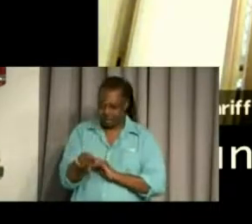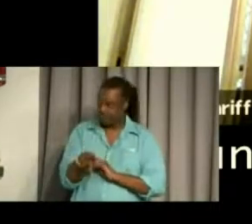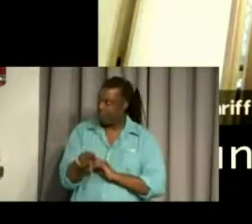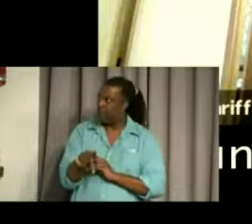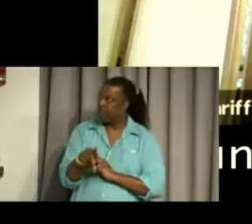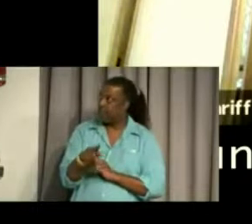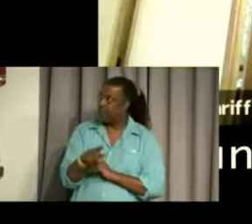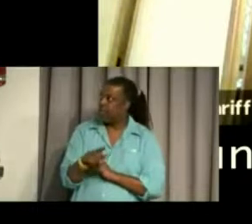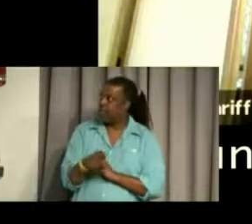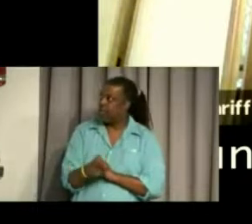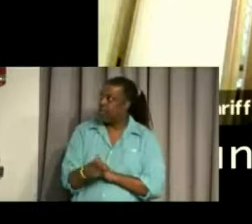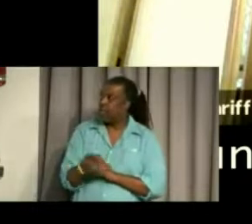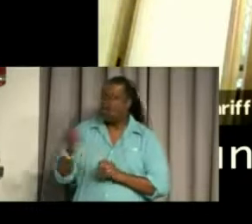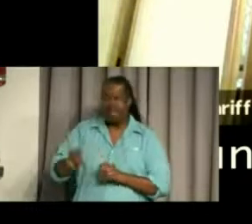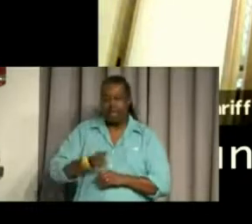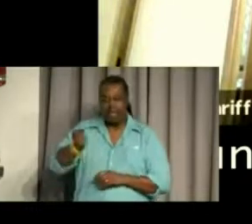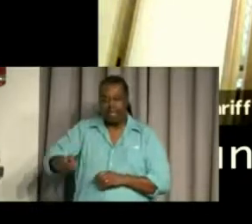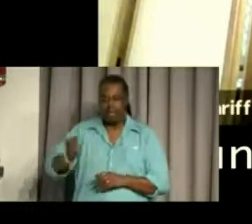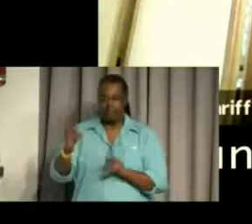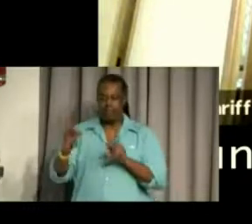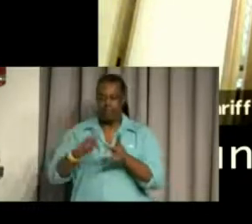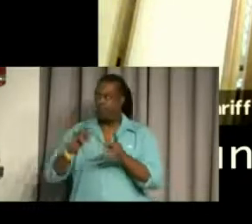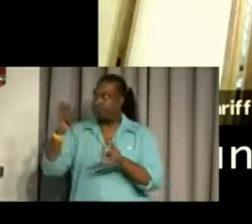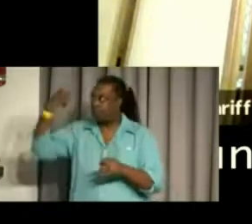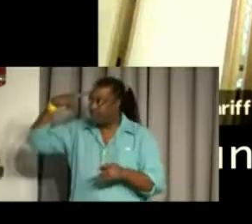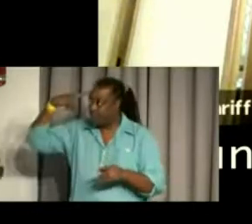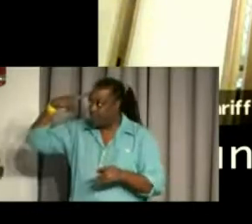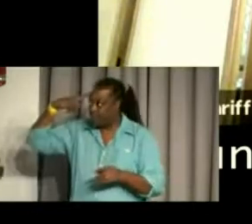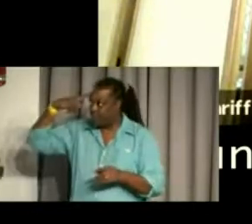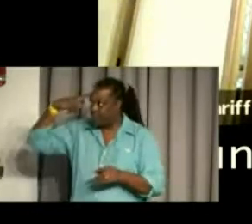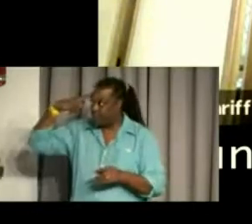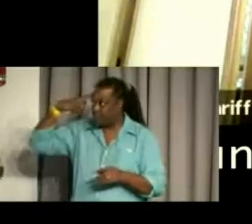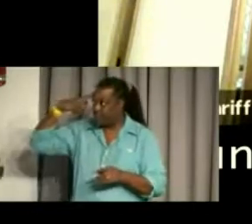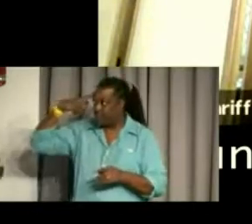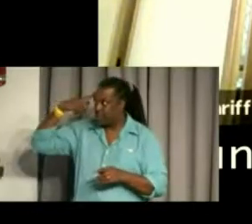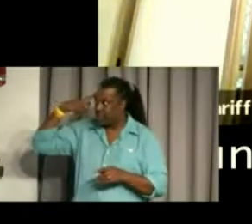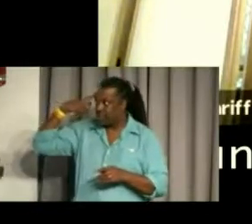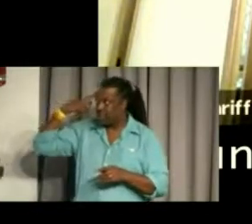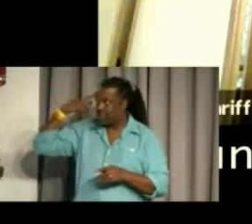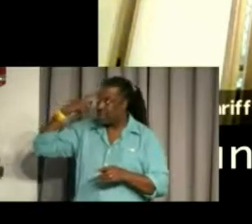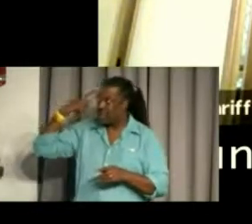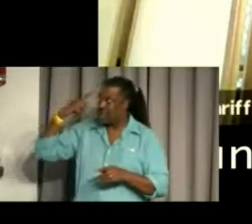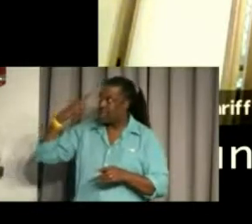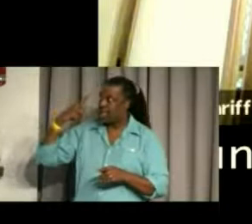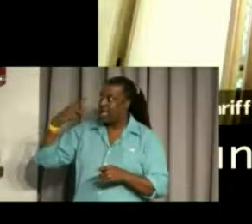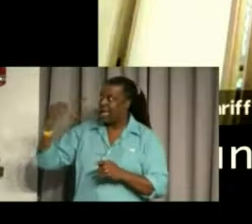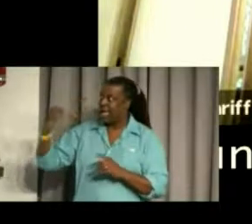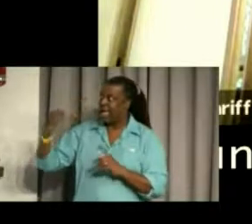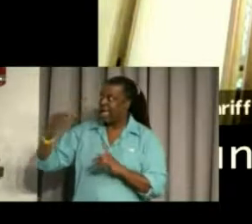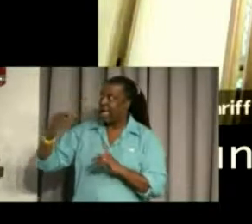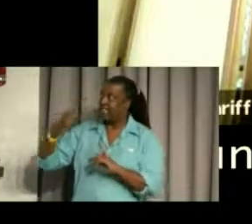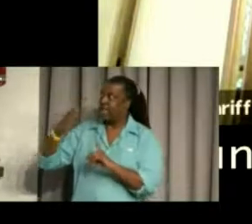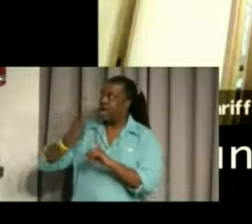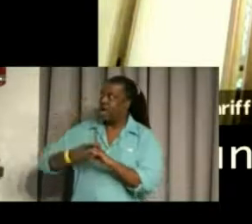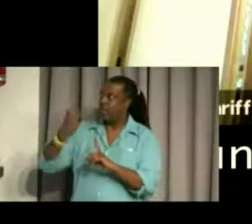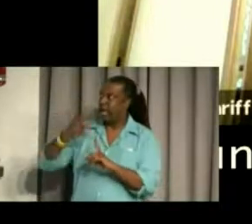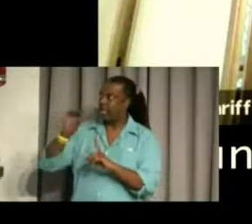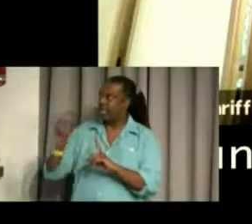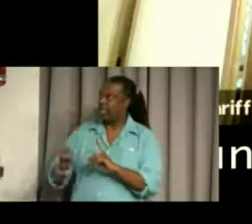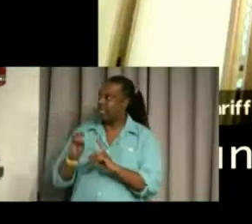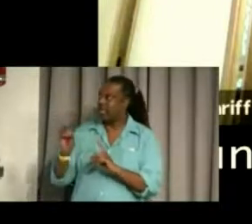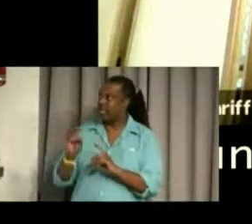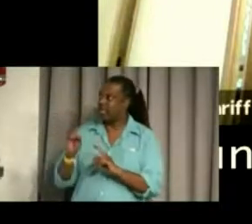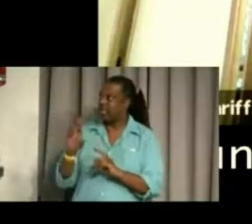two branches of your local government. That was the legislative and the executive branch, and they automatically zeroed out